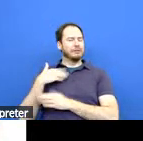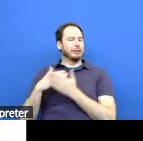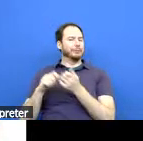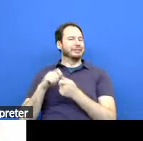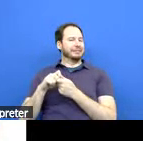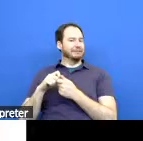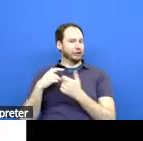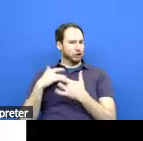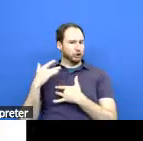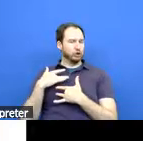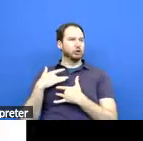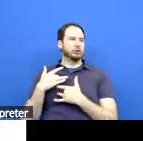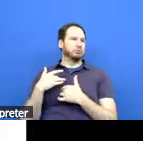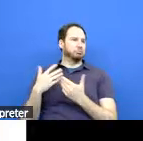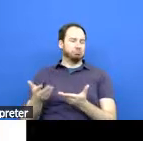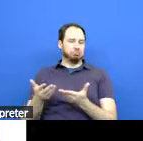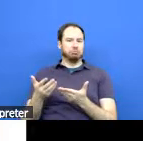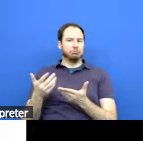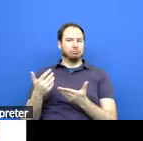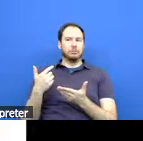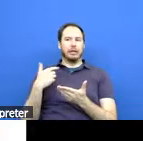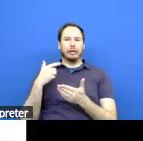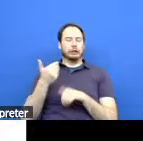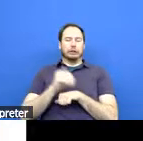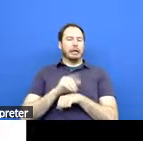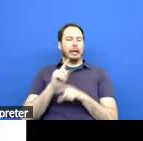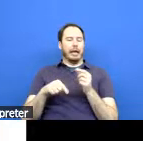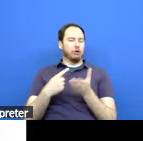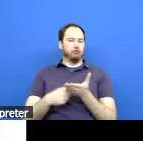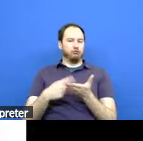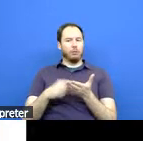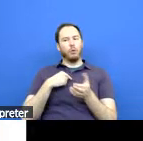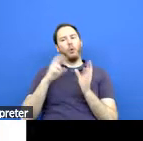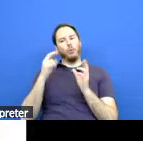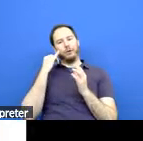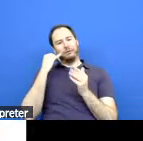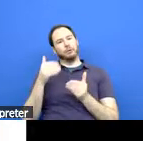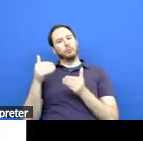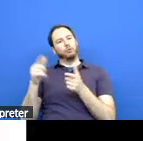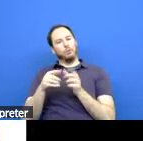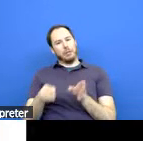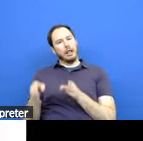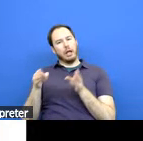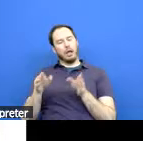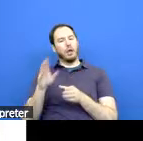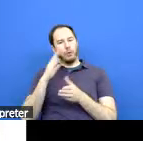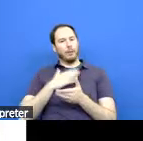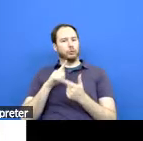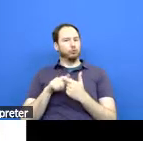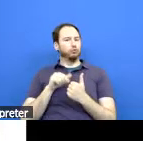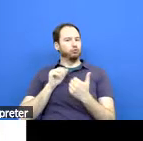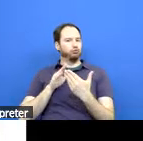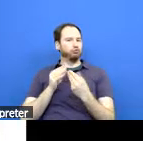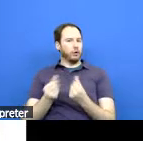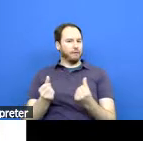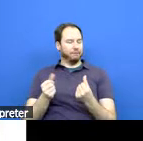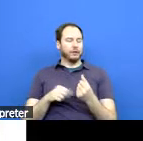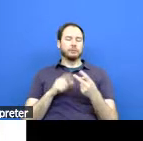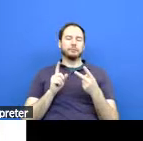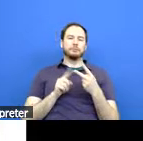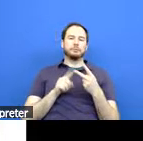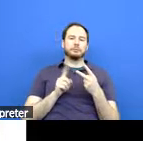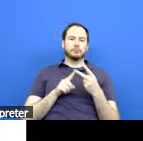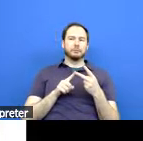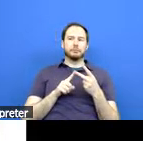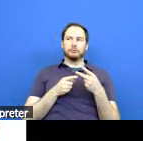concerns and issues with that we can't speak to tonight, but we hope to if we move to the planning process. The other major issue that came